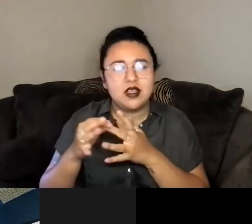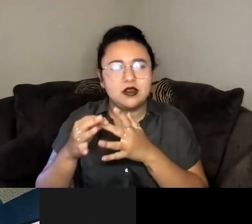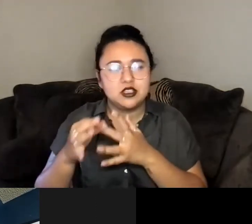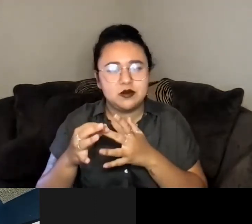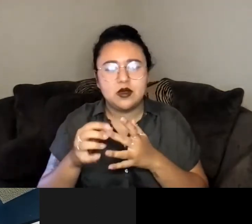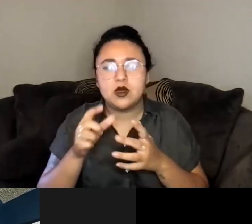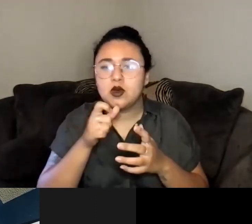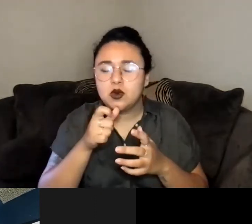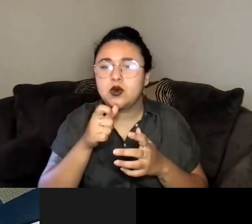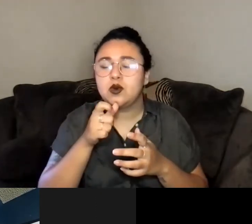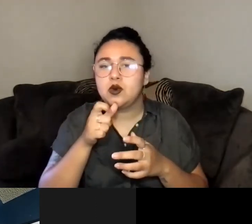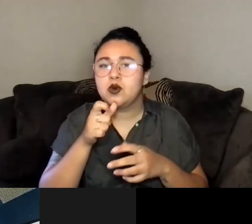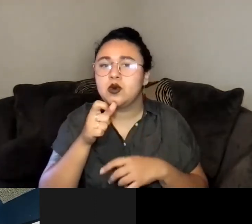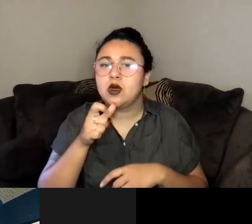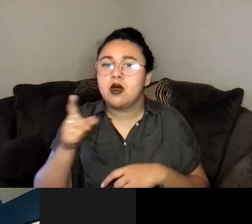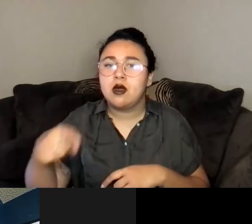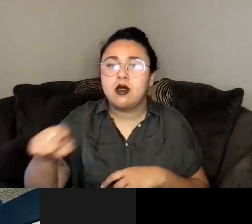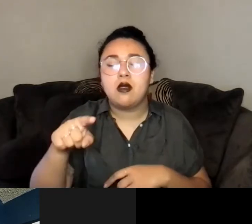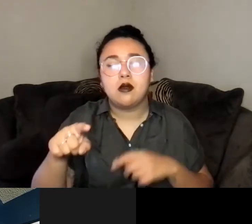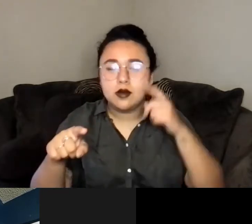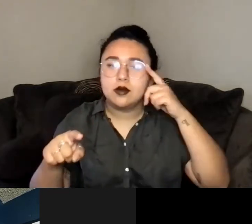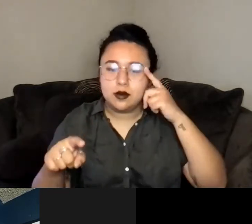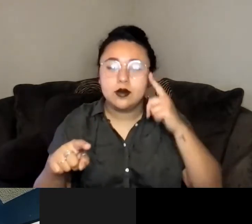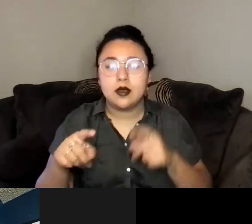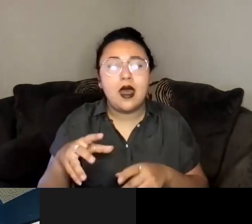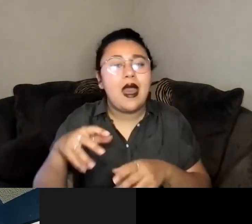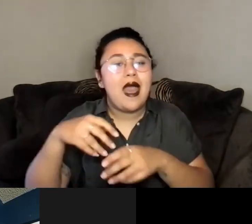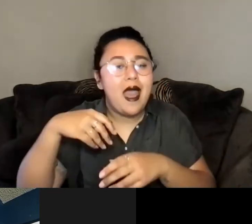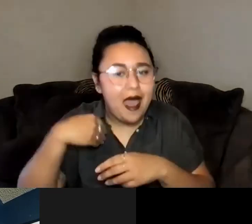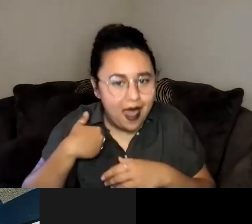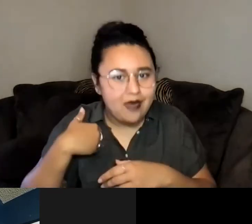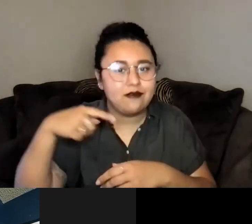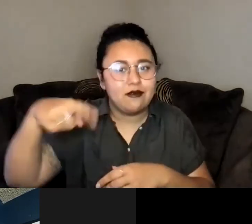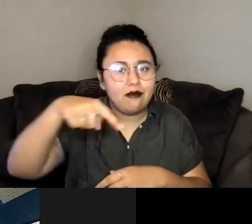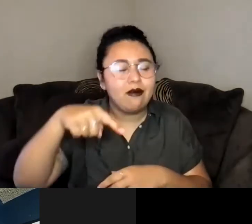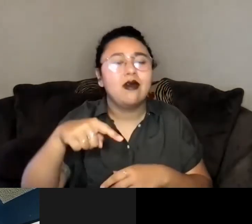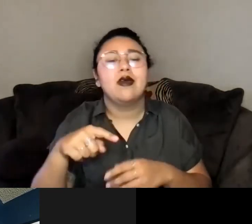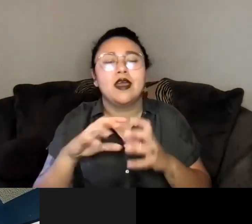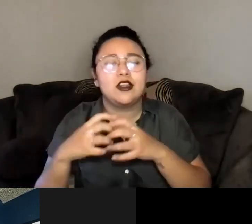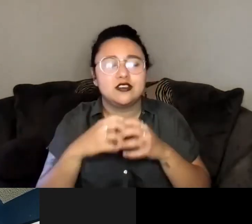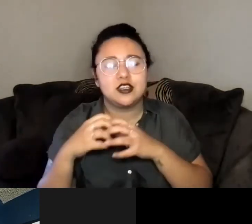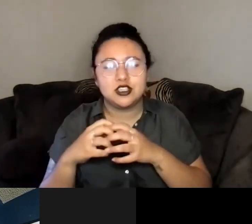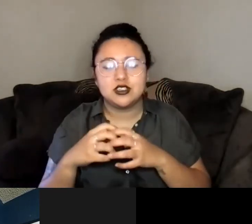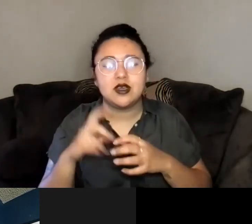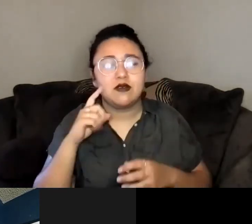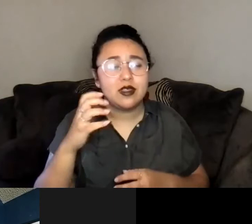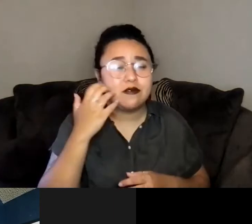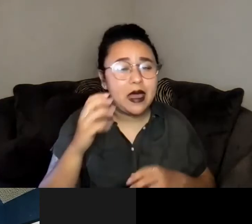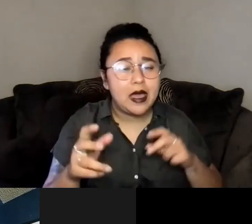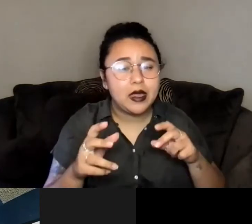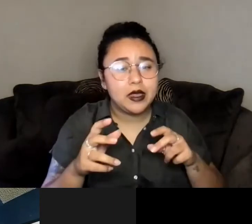at those intersections. And conversely, in fat community, I think that a lot of people in fat community